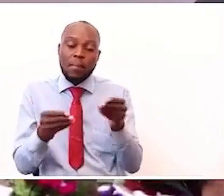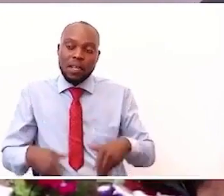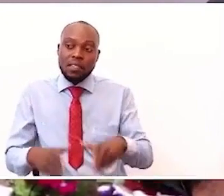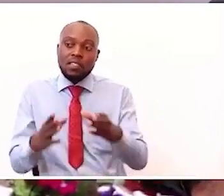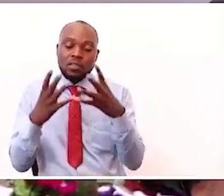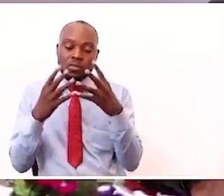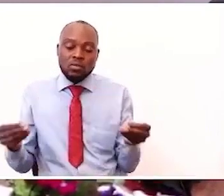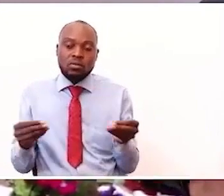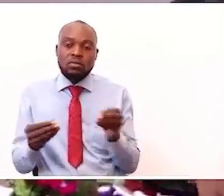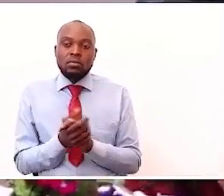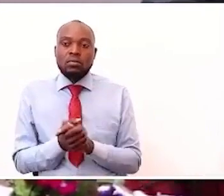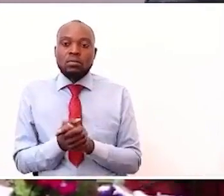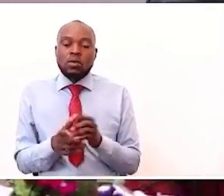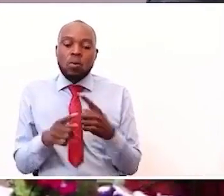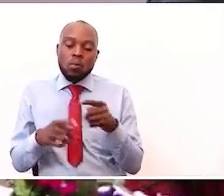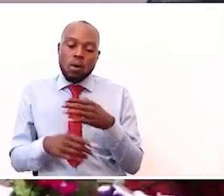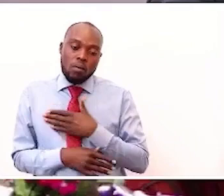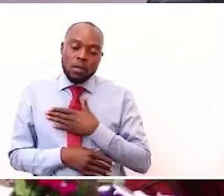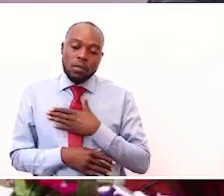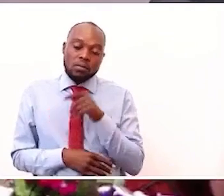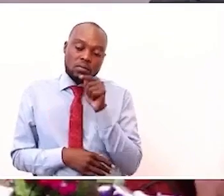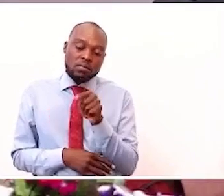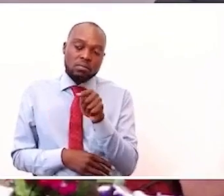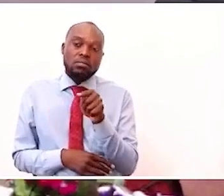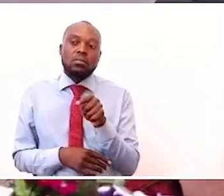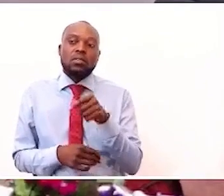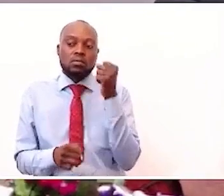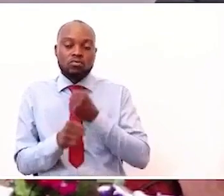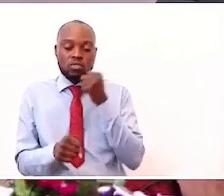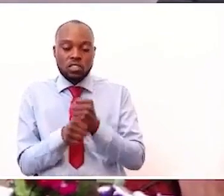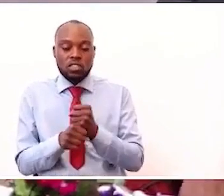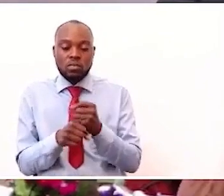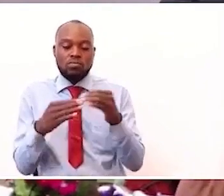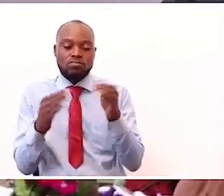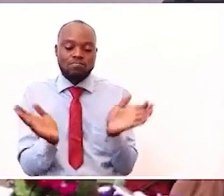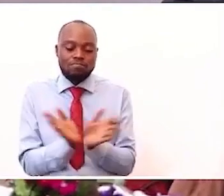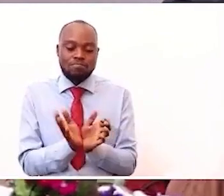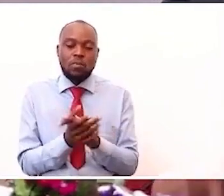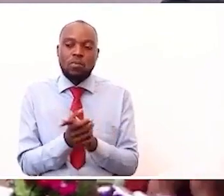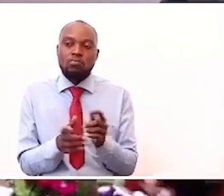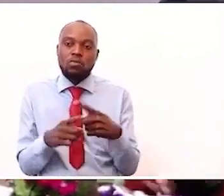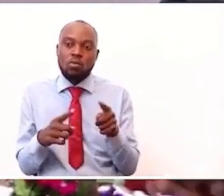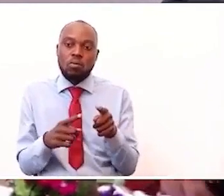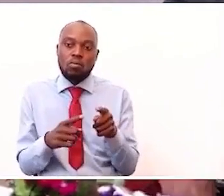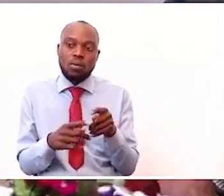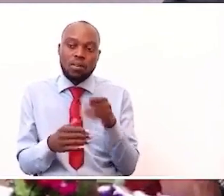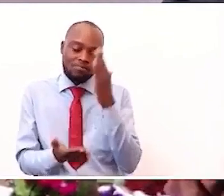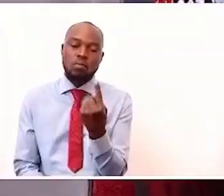the Bretton Woods. And for me, I think that's the use of these others. I had a couple of other points, but maybe let me just stop